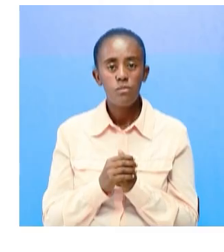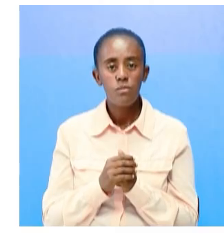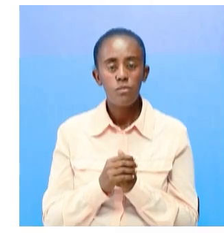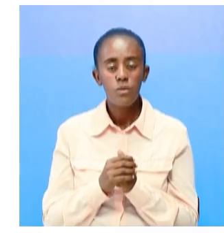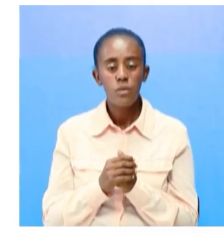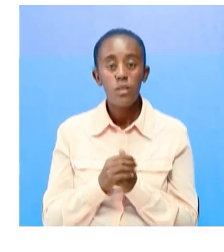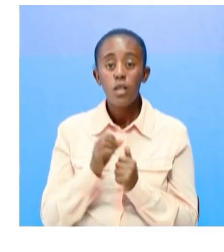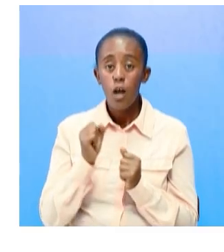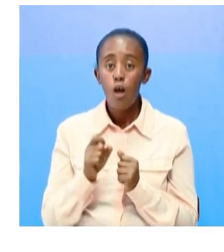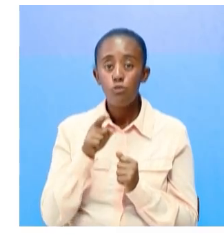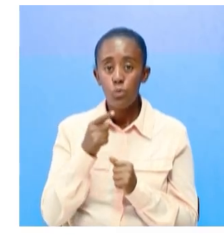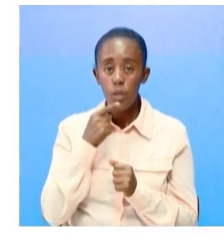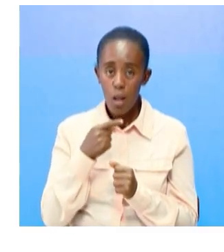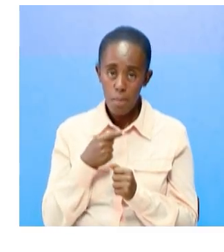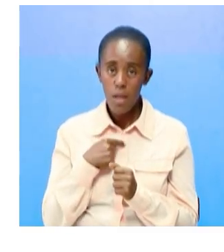tell me,